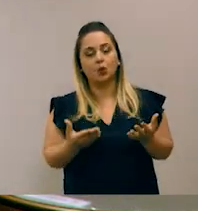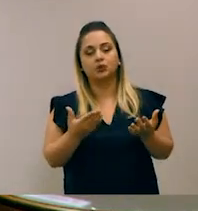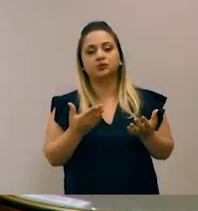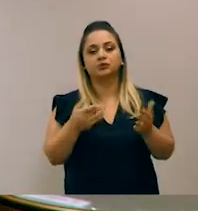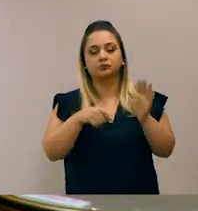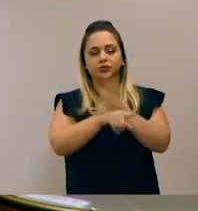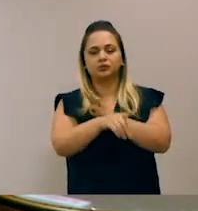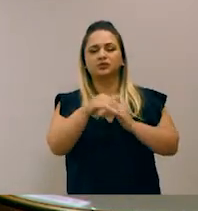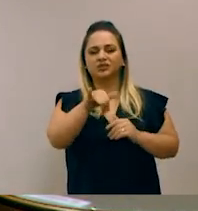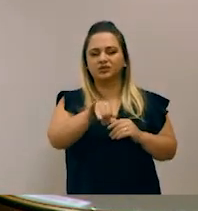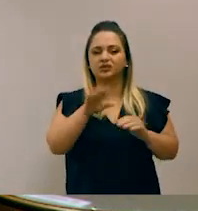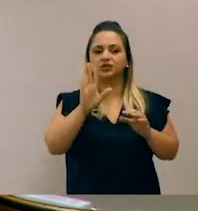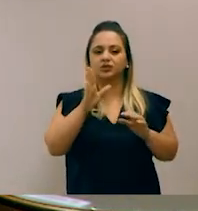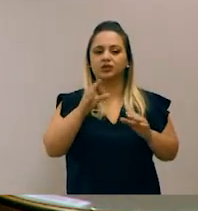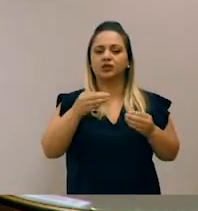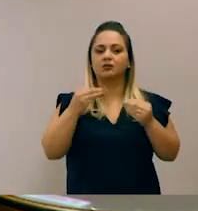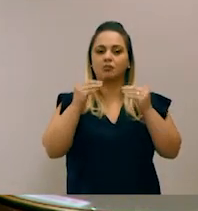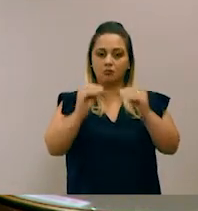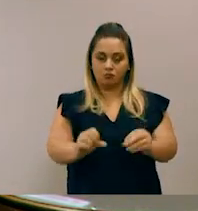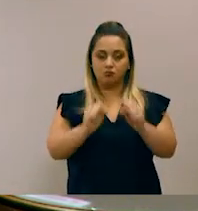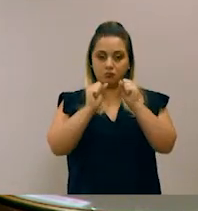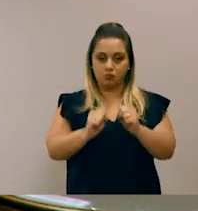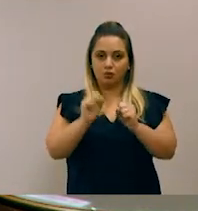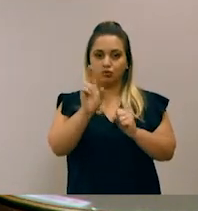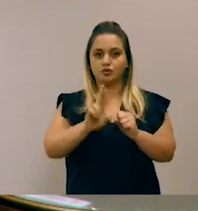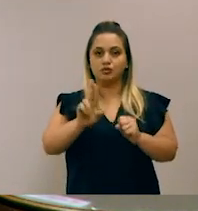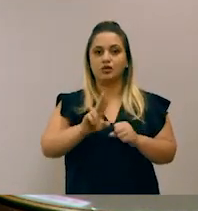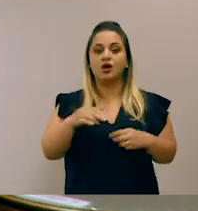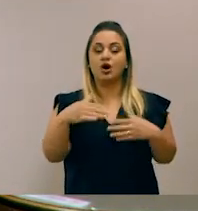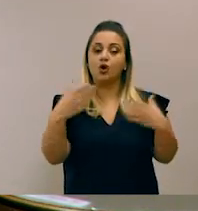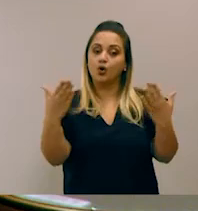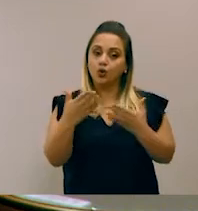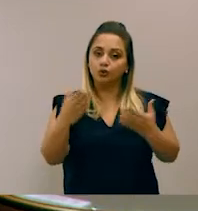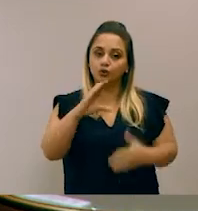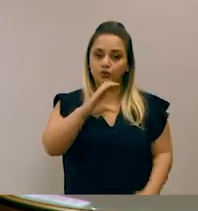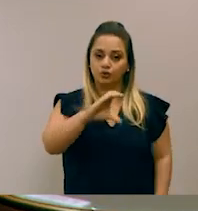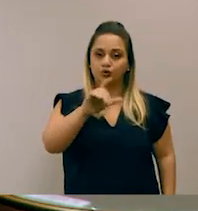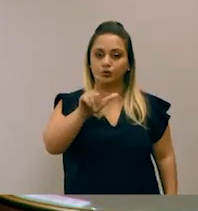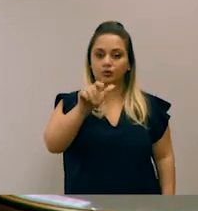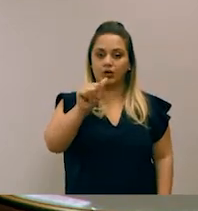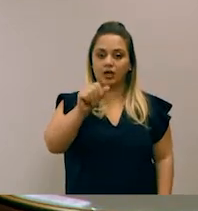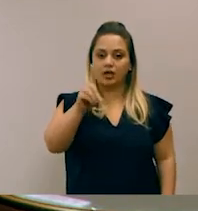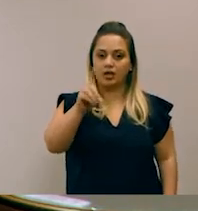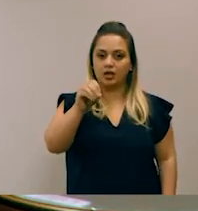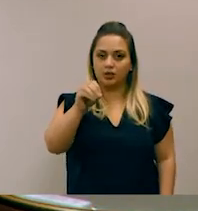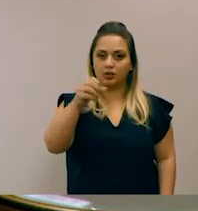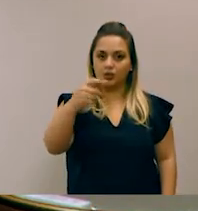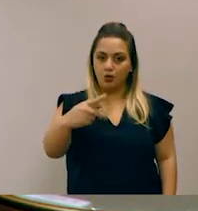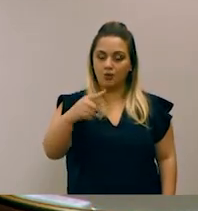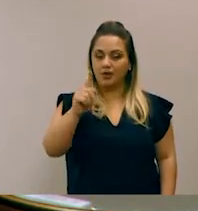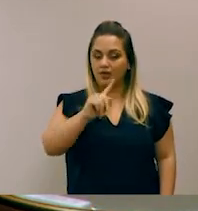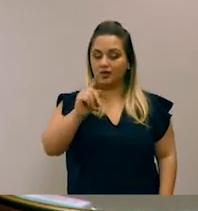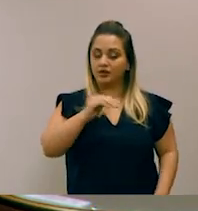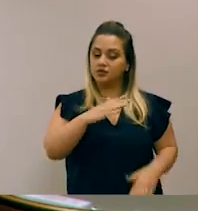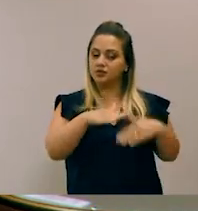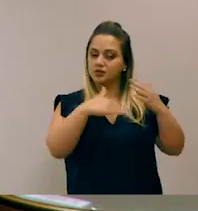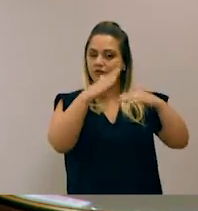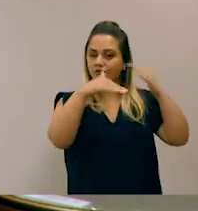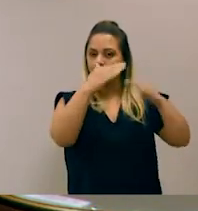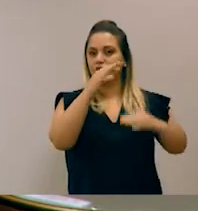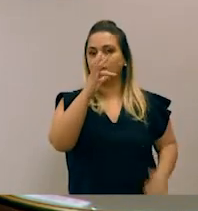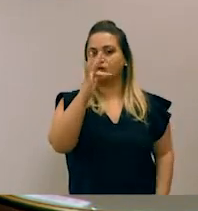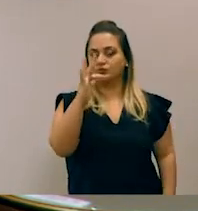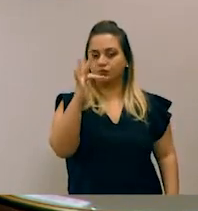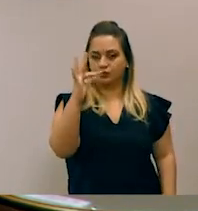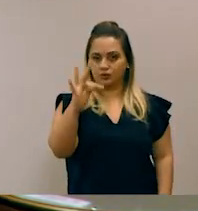question asking if it's available, today CLADOP is a code